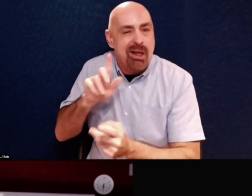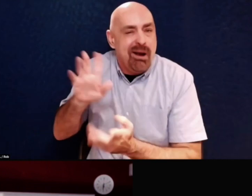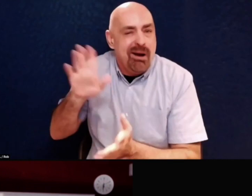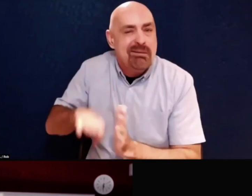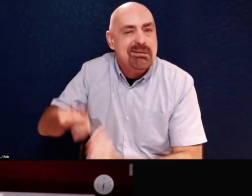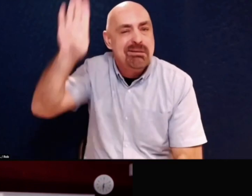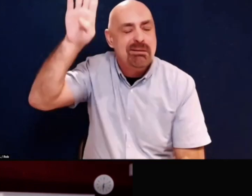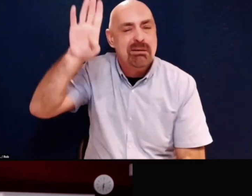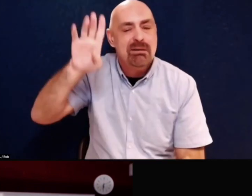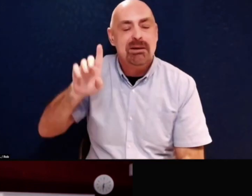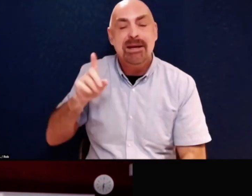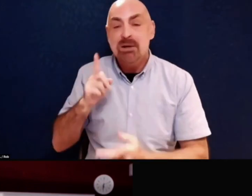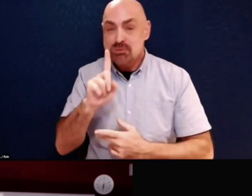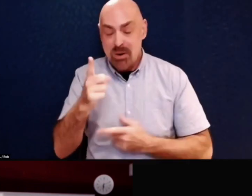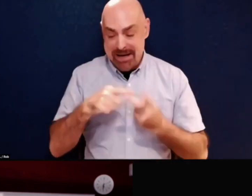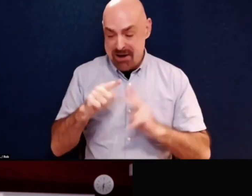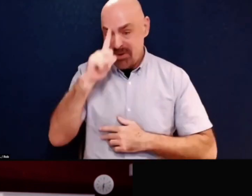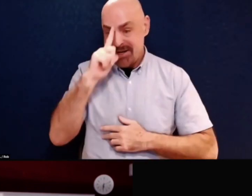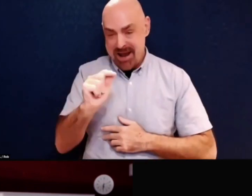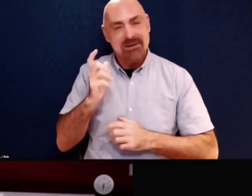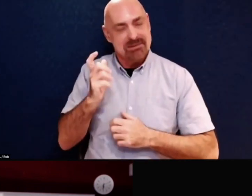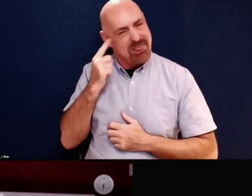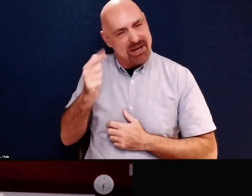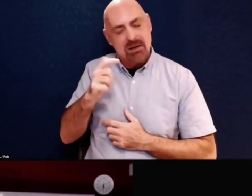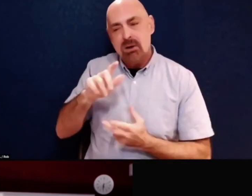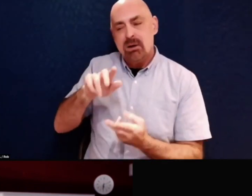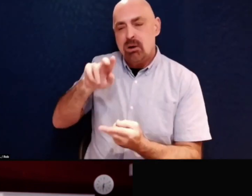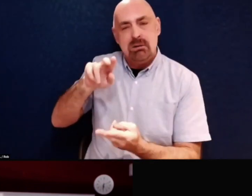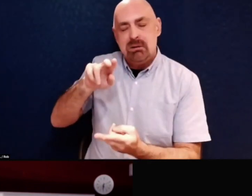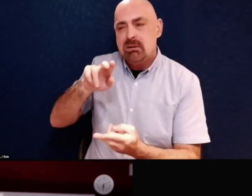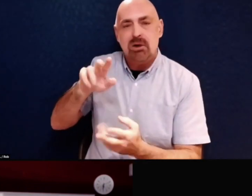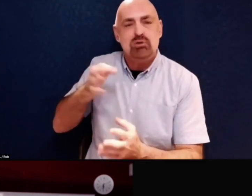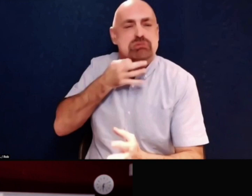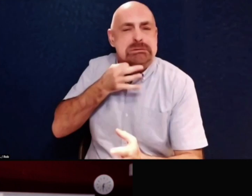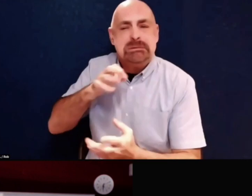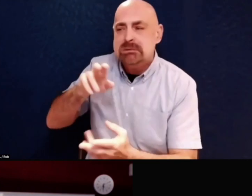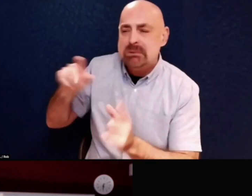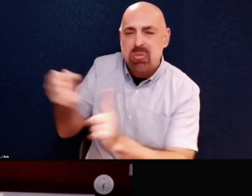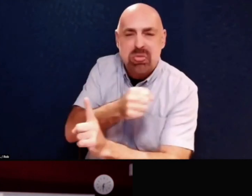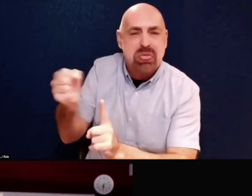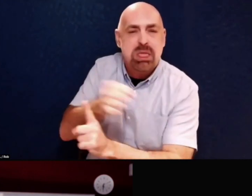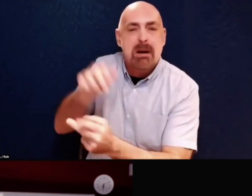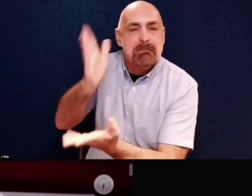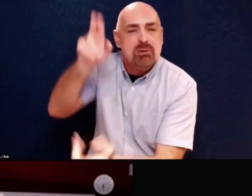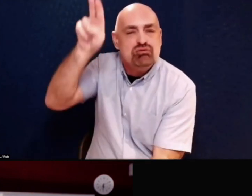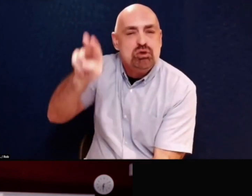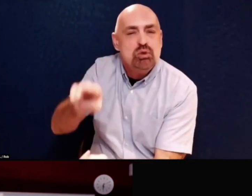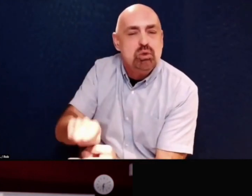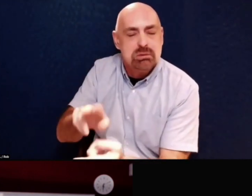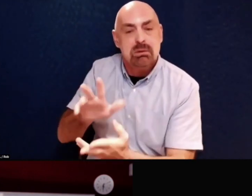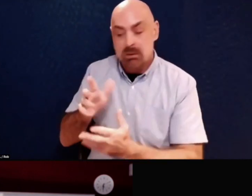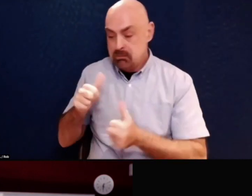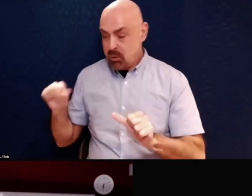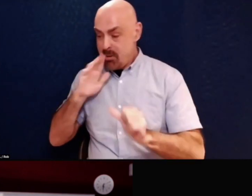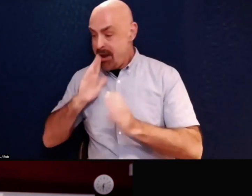thing, if we can and if we could, is thinking about reducing the risk of maltreatment and abuse, because that will have an